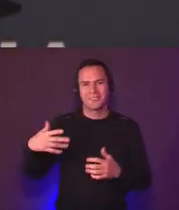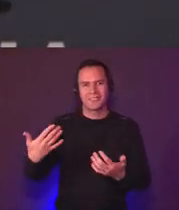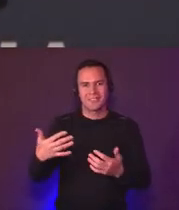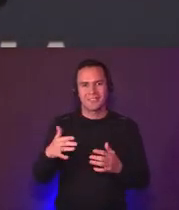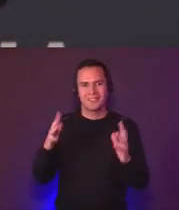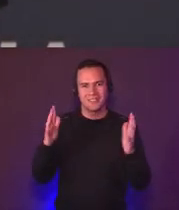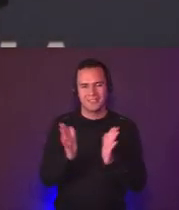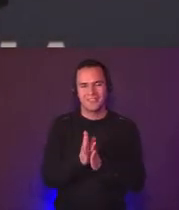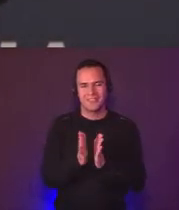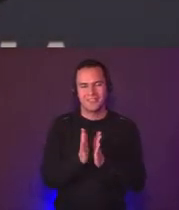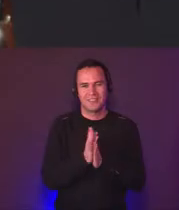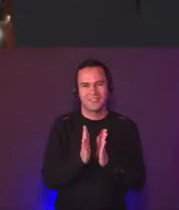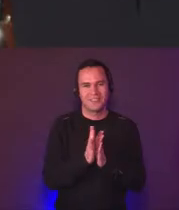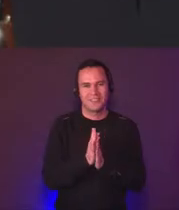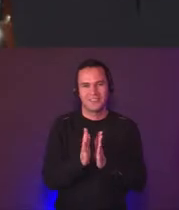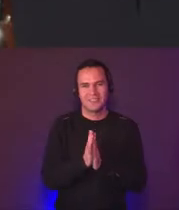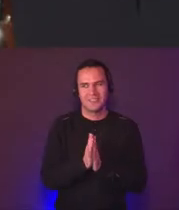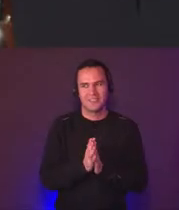please.